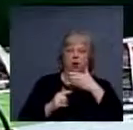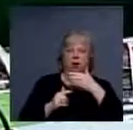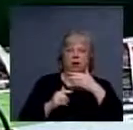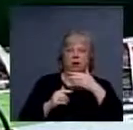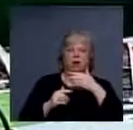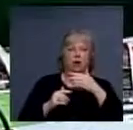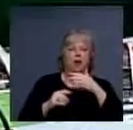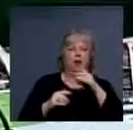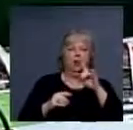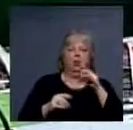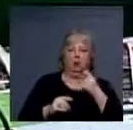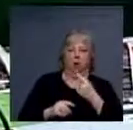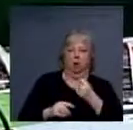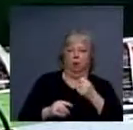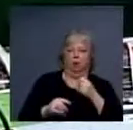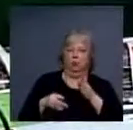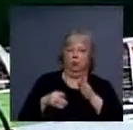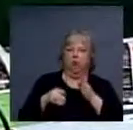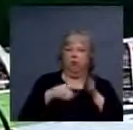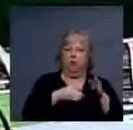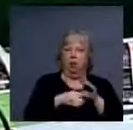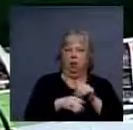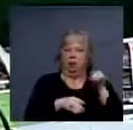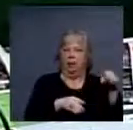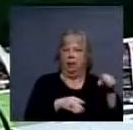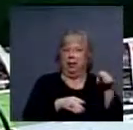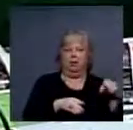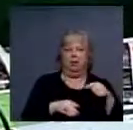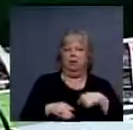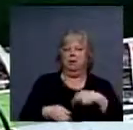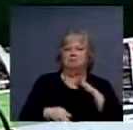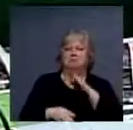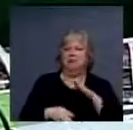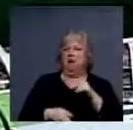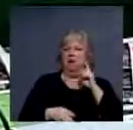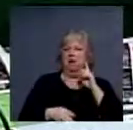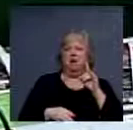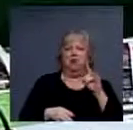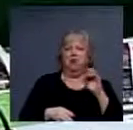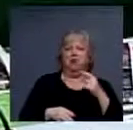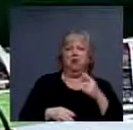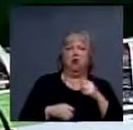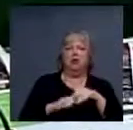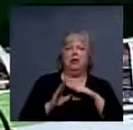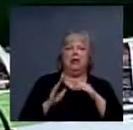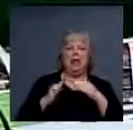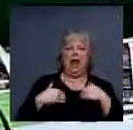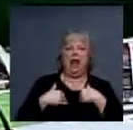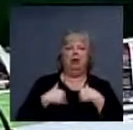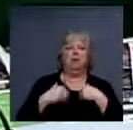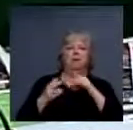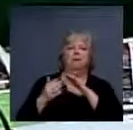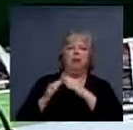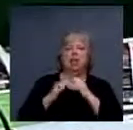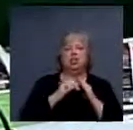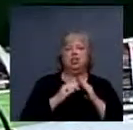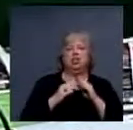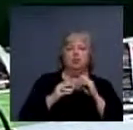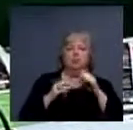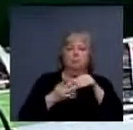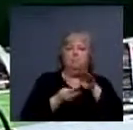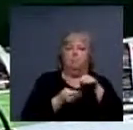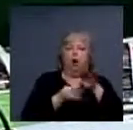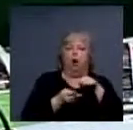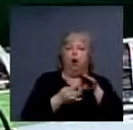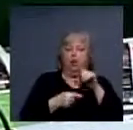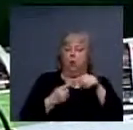The dogs are right there down the hallway. I have never heard the dogs at the Amble Village barking while we're in there, because the